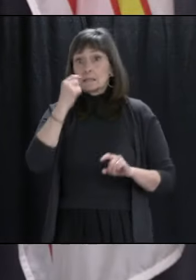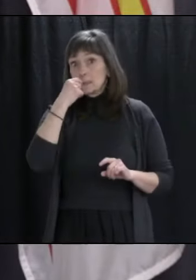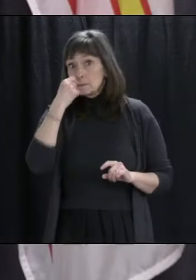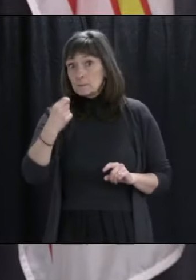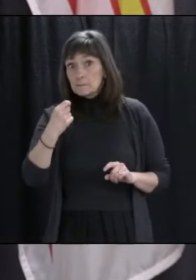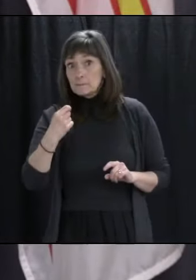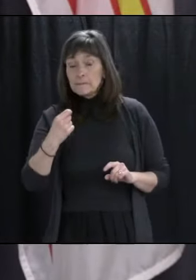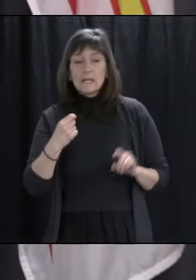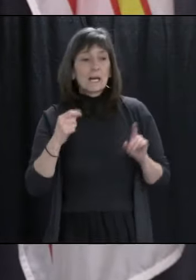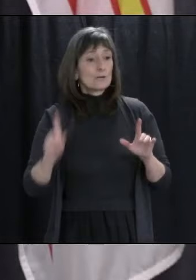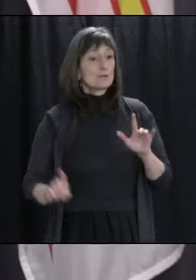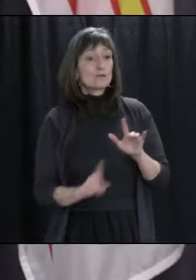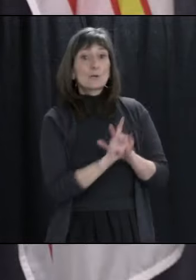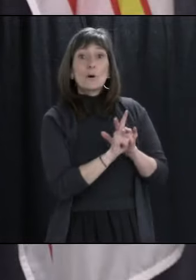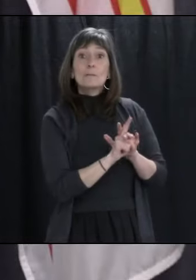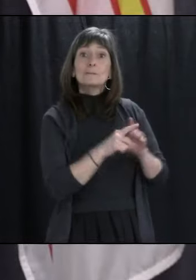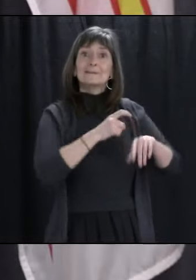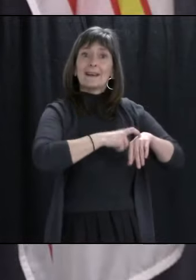appear on the portal.